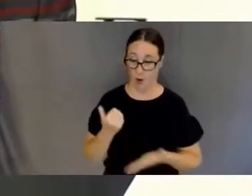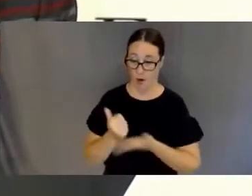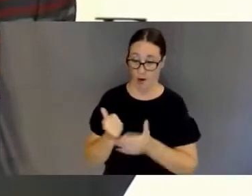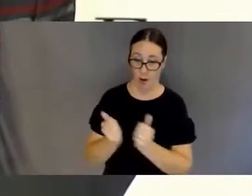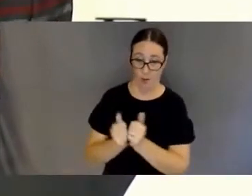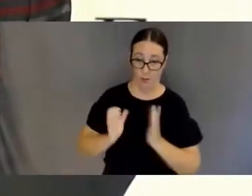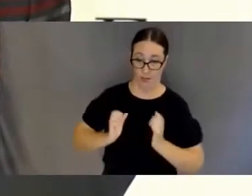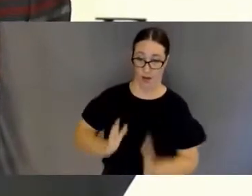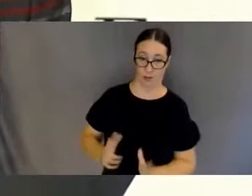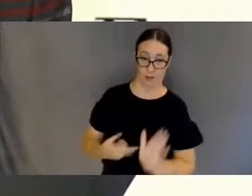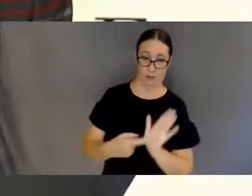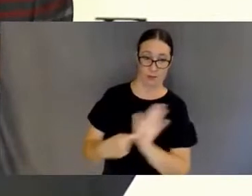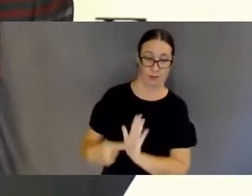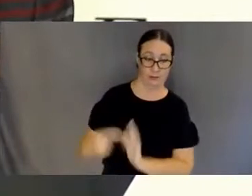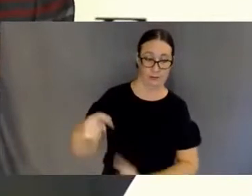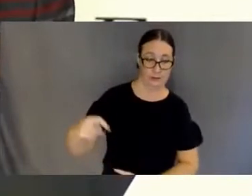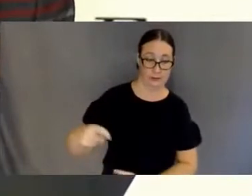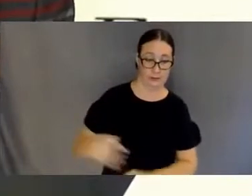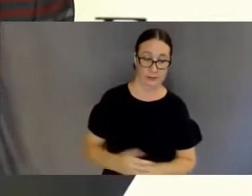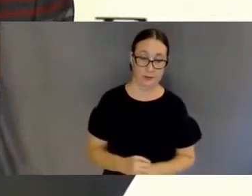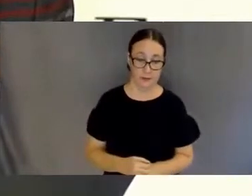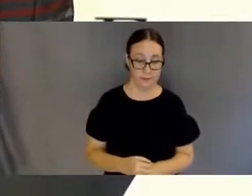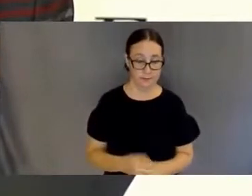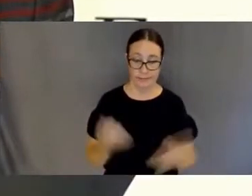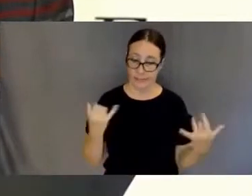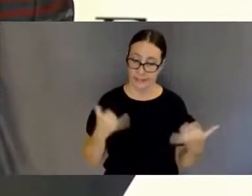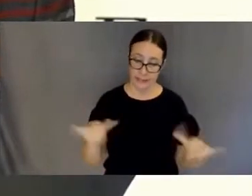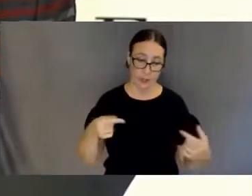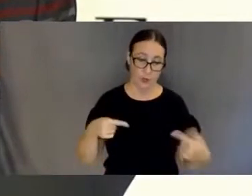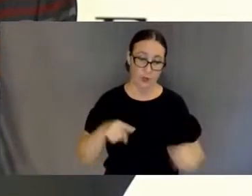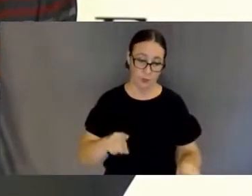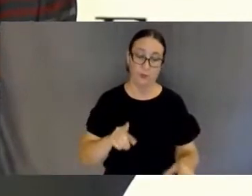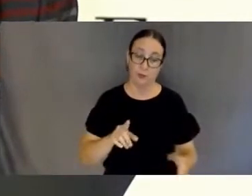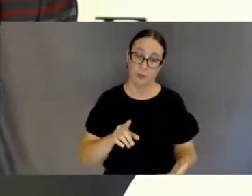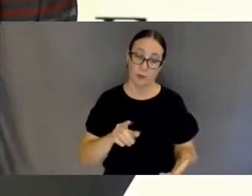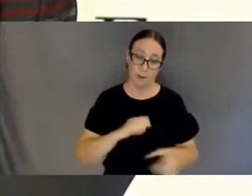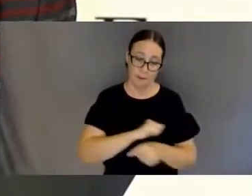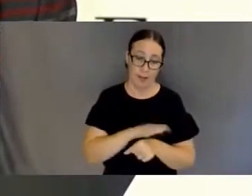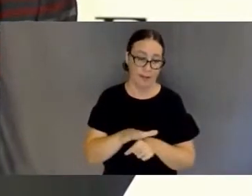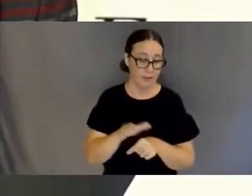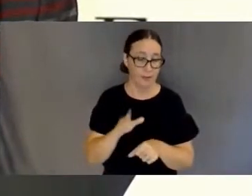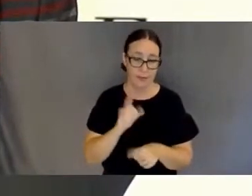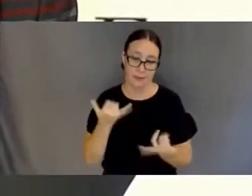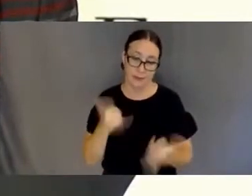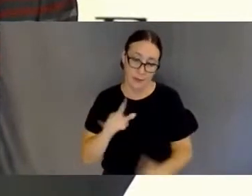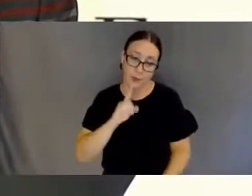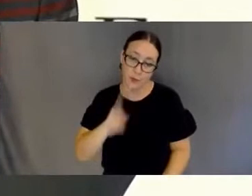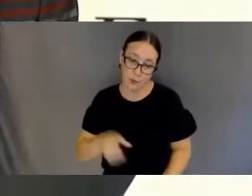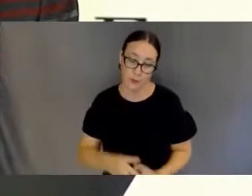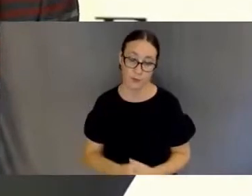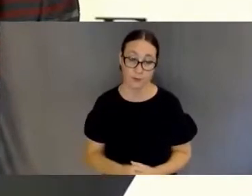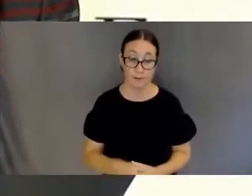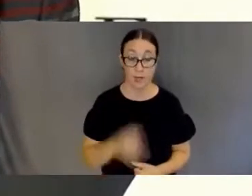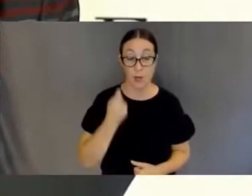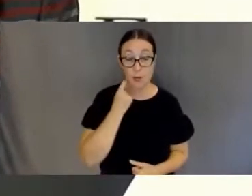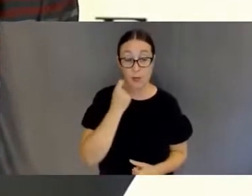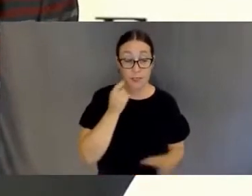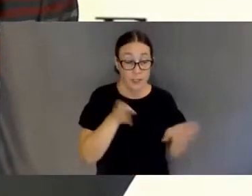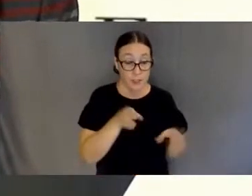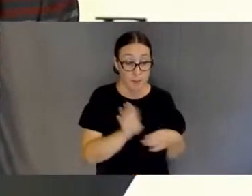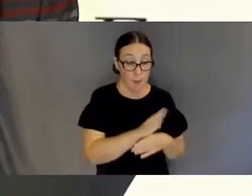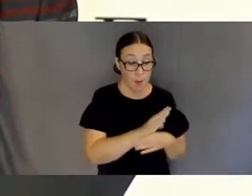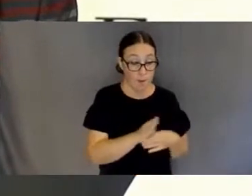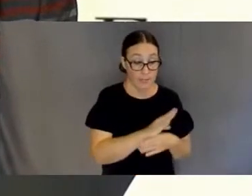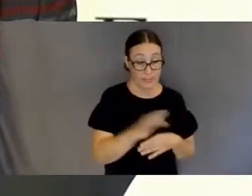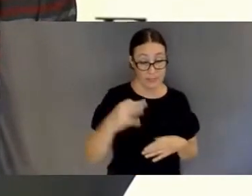demand. And this has been particularly true during the pandemic. In their recent small business credit survey,